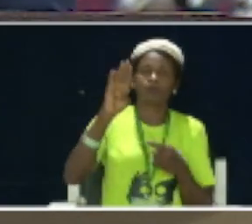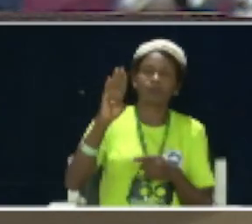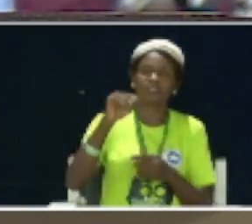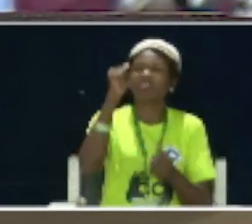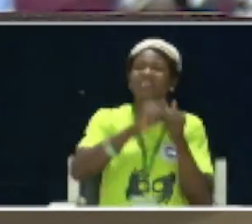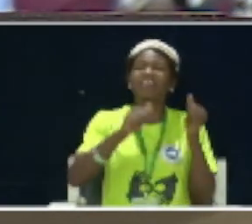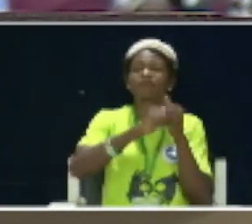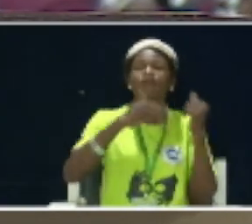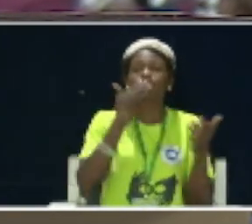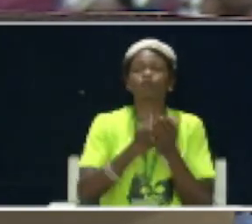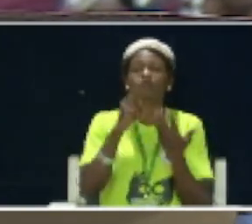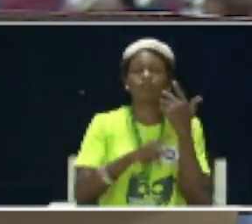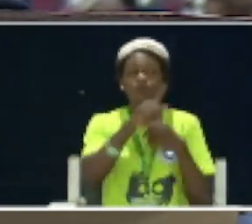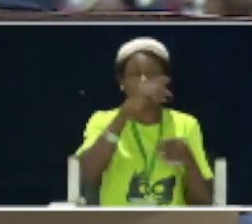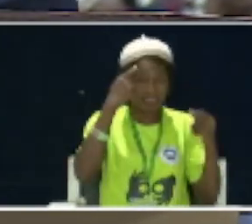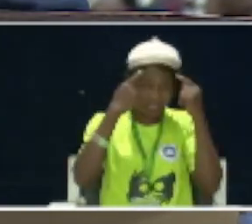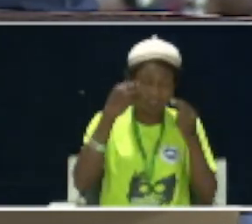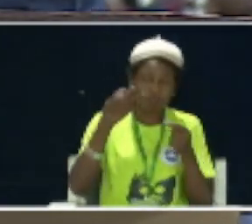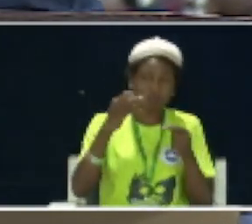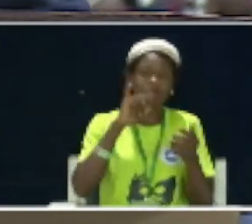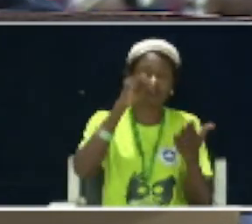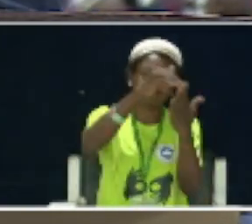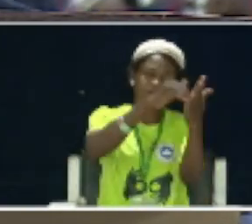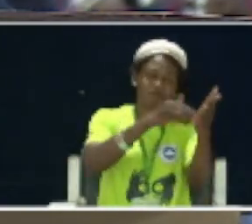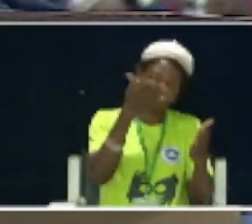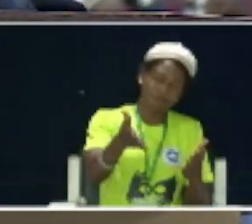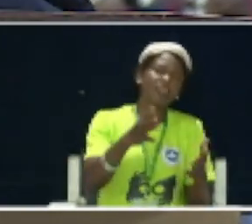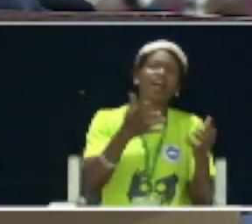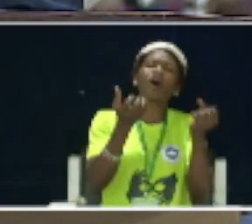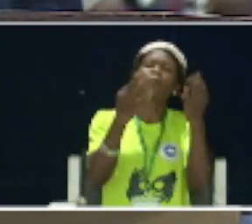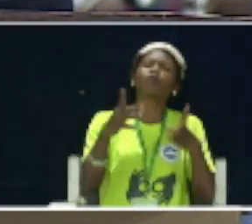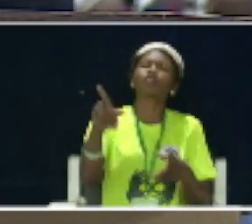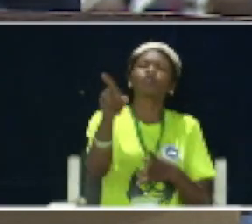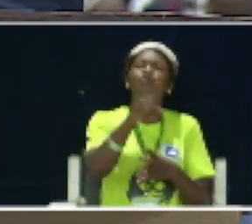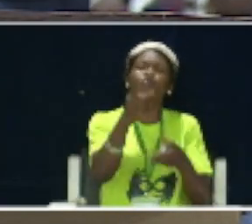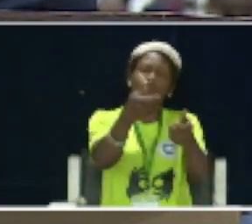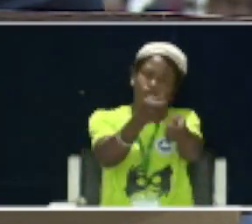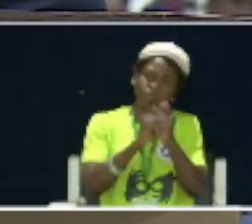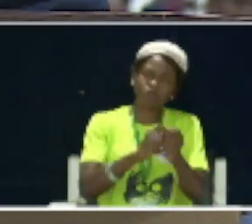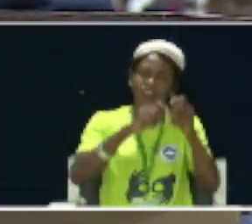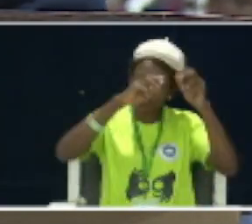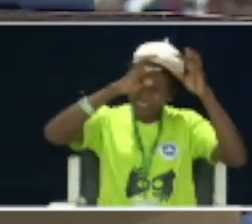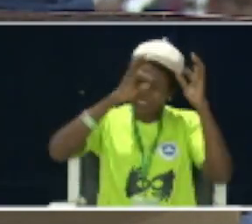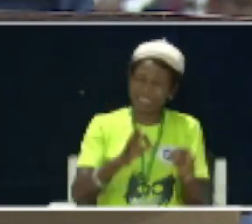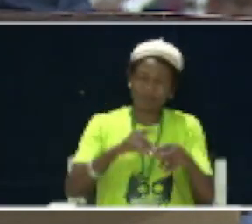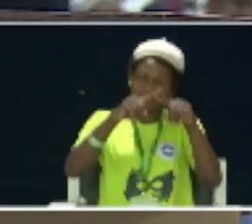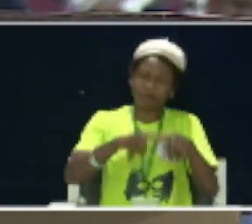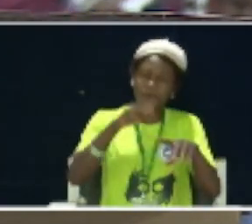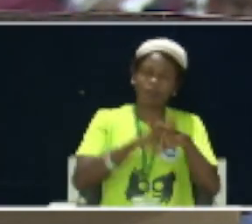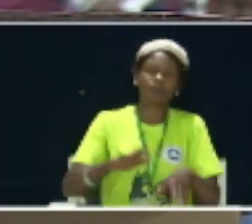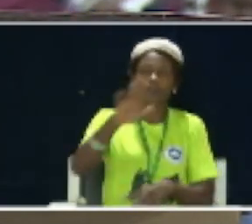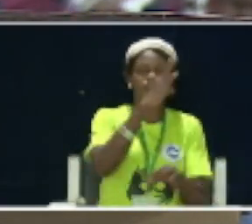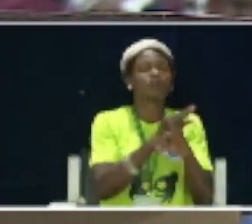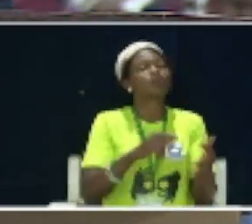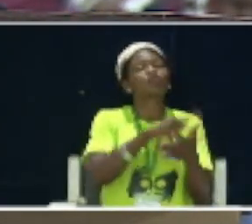every goodness you can think of is listed there. How much of it you draw depends on your faith. So